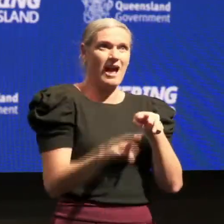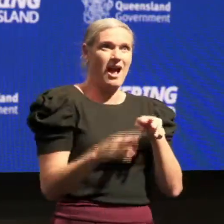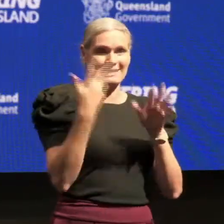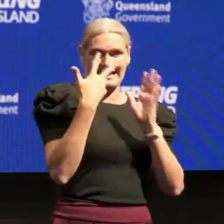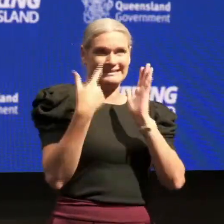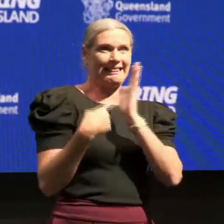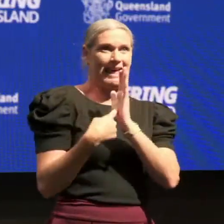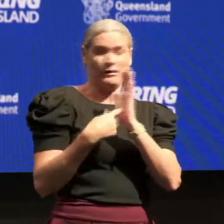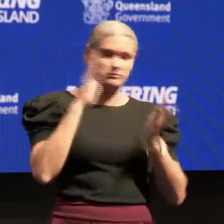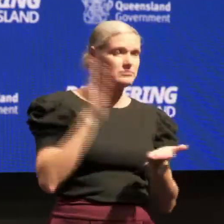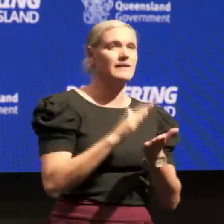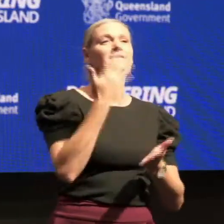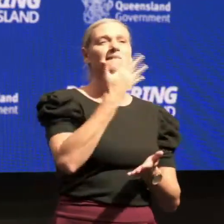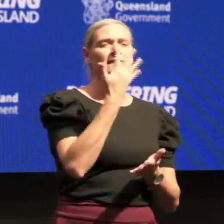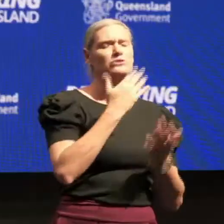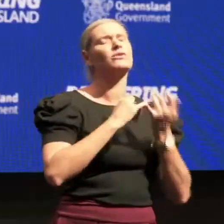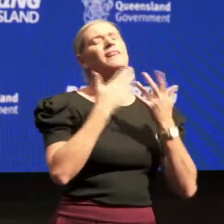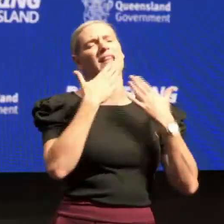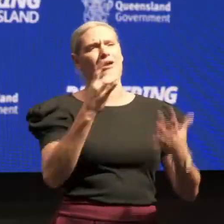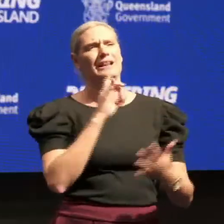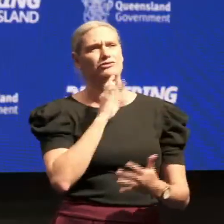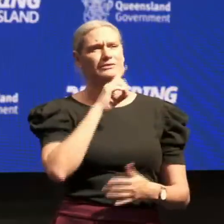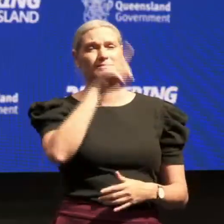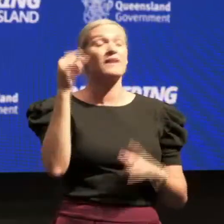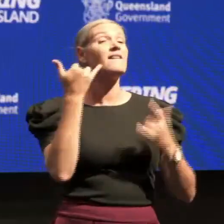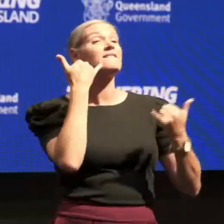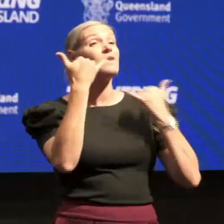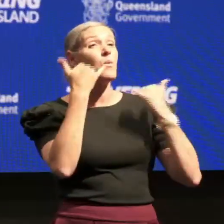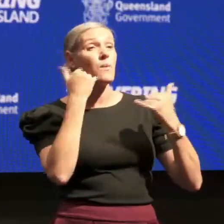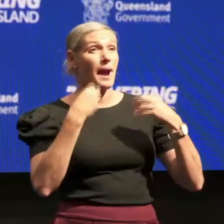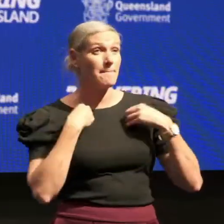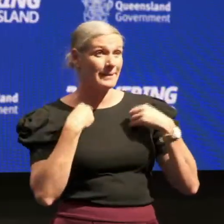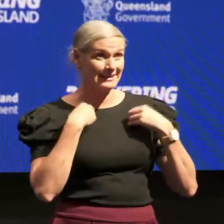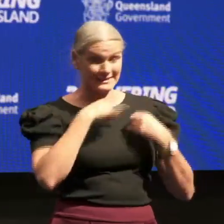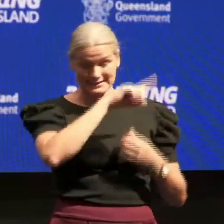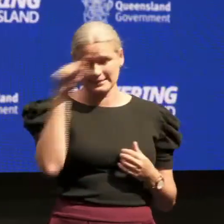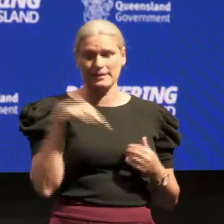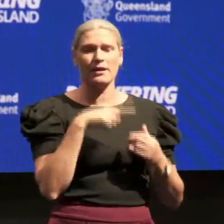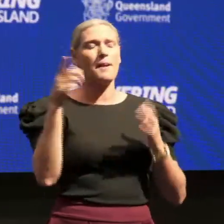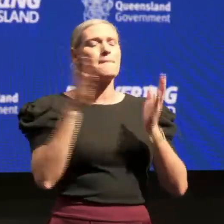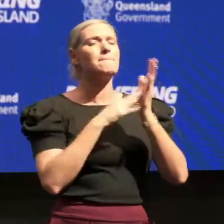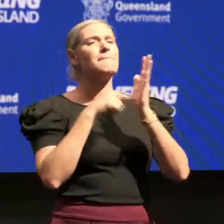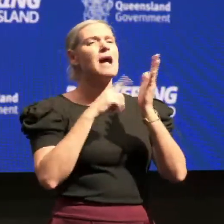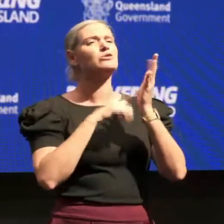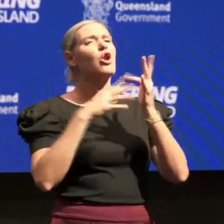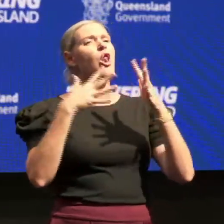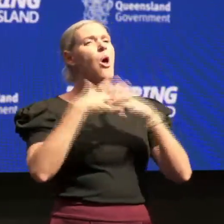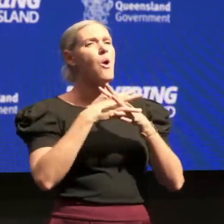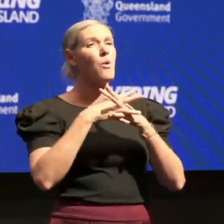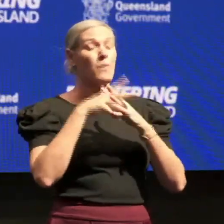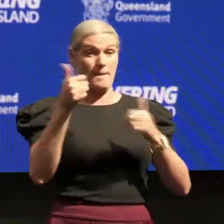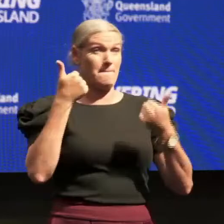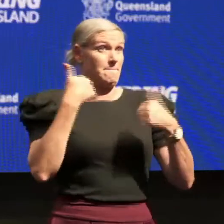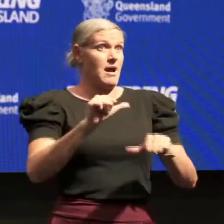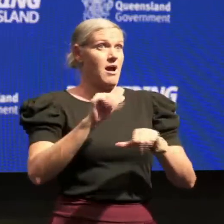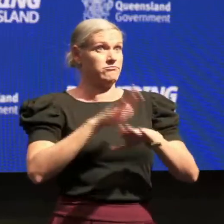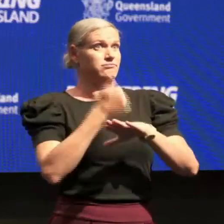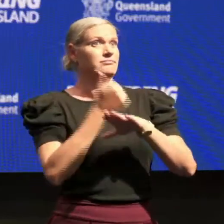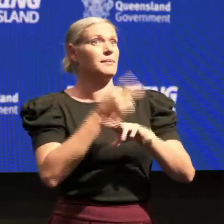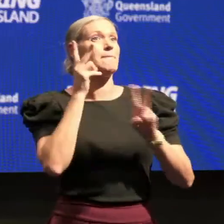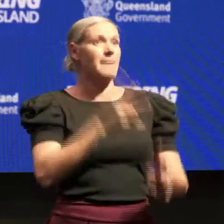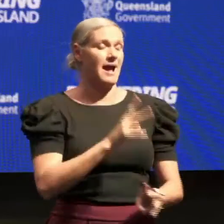want to thank the workers for that. To telecommunications, the situation at Mount Low was restored, and we